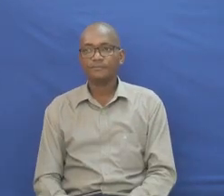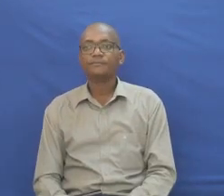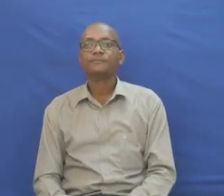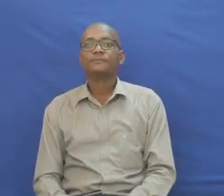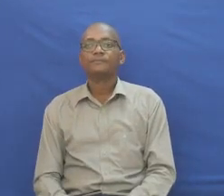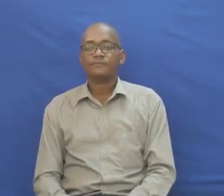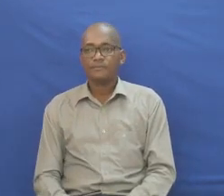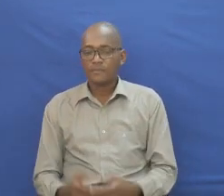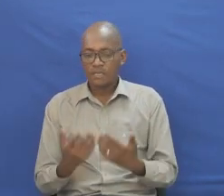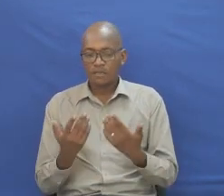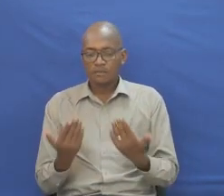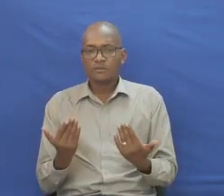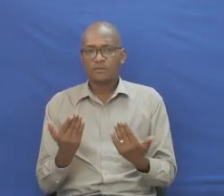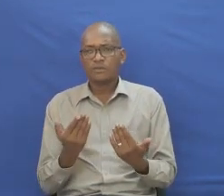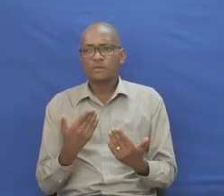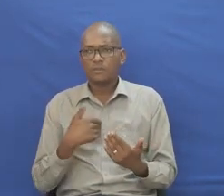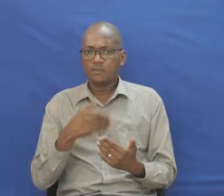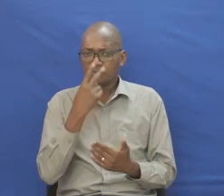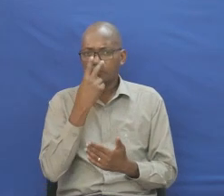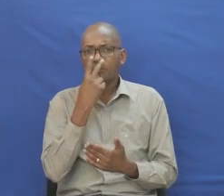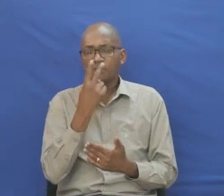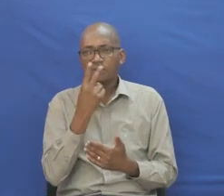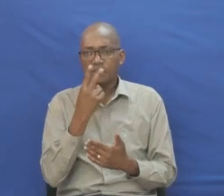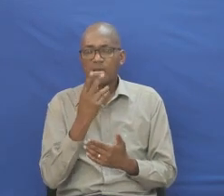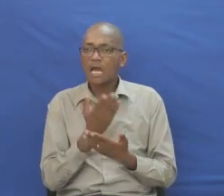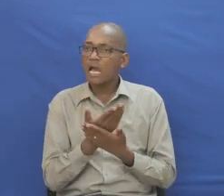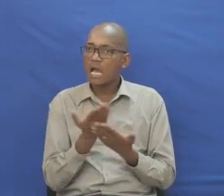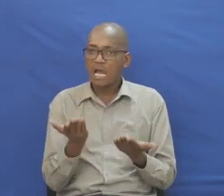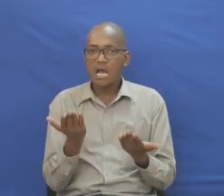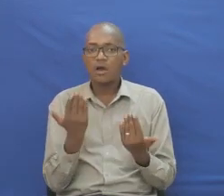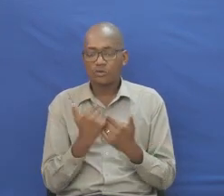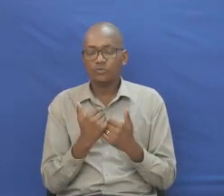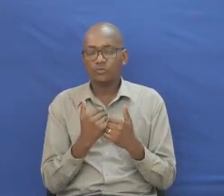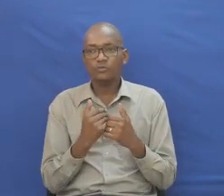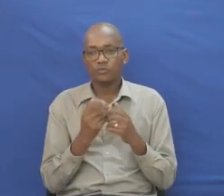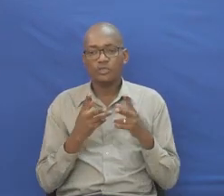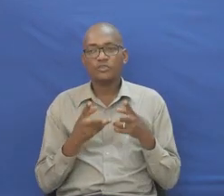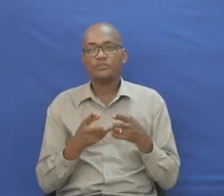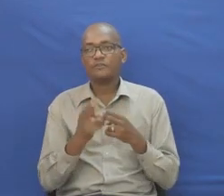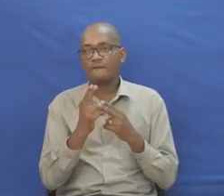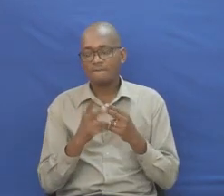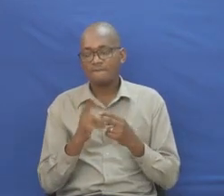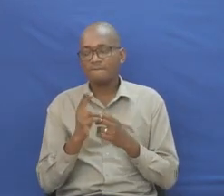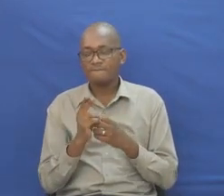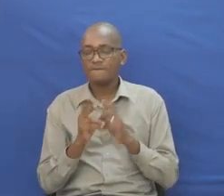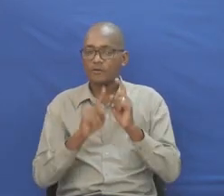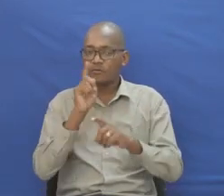solving problems concerning to any triangle that we have. How can we solve questions concerning to